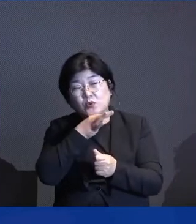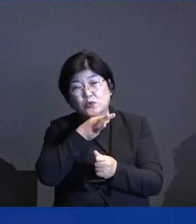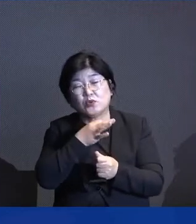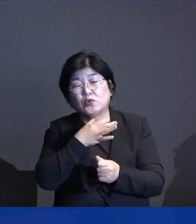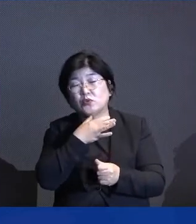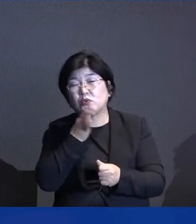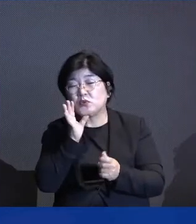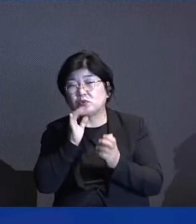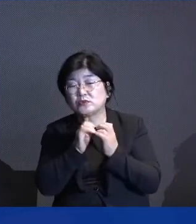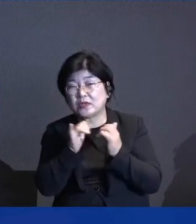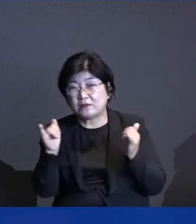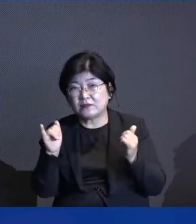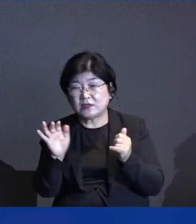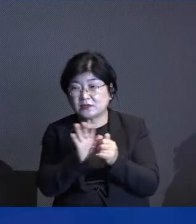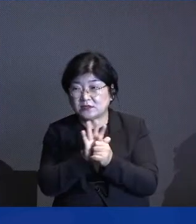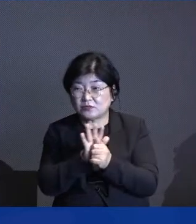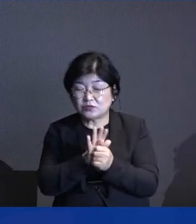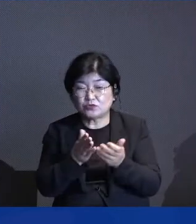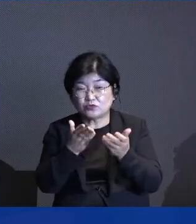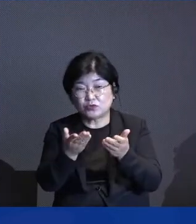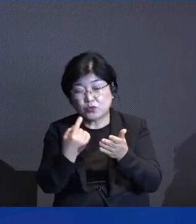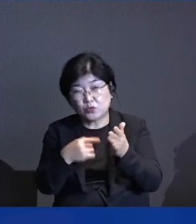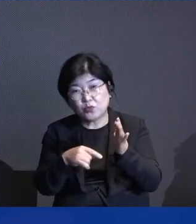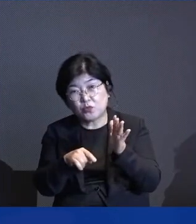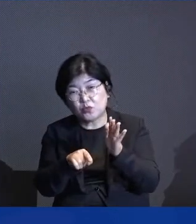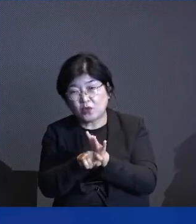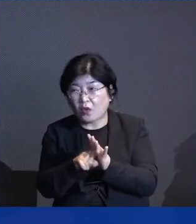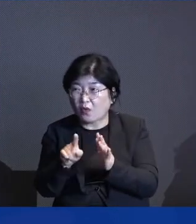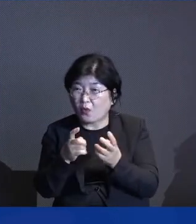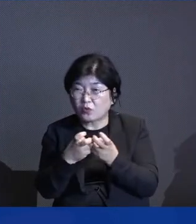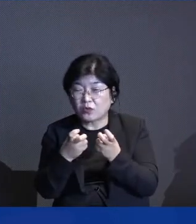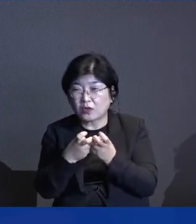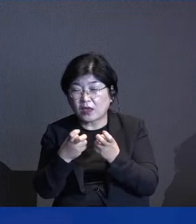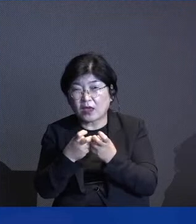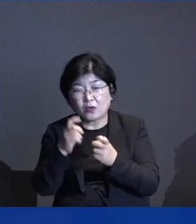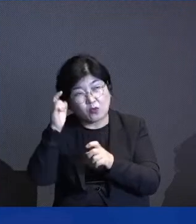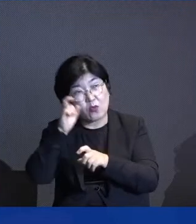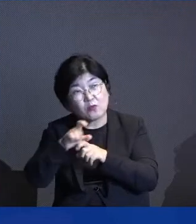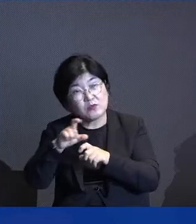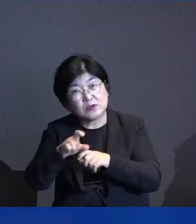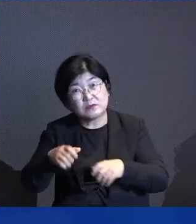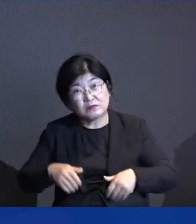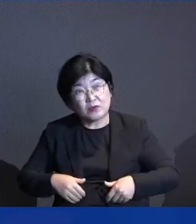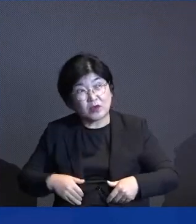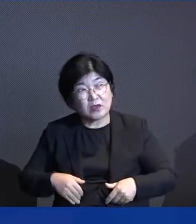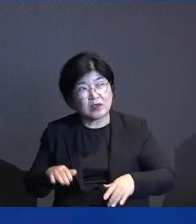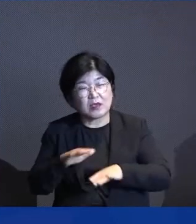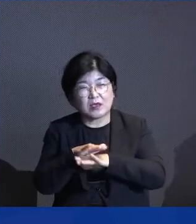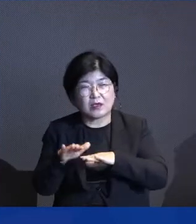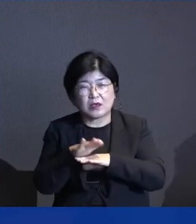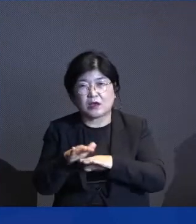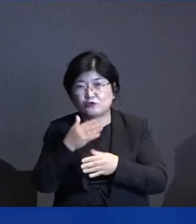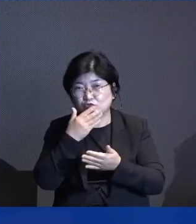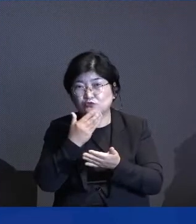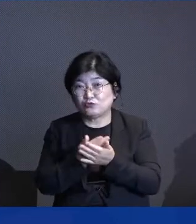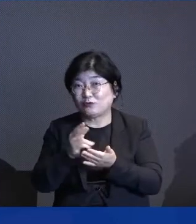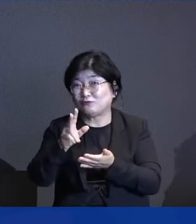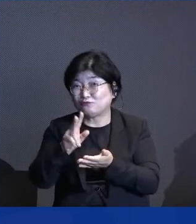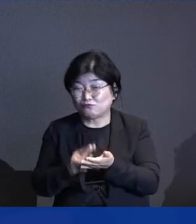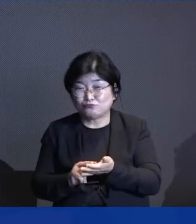again, the poverty issue is such an important issue to tackle as we consider mental health of older